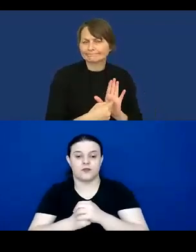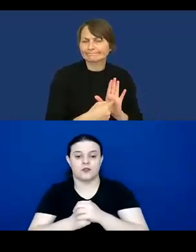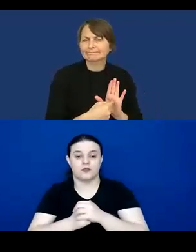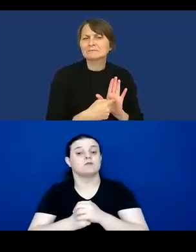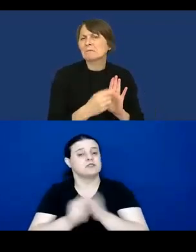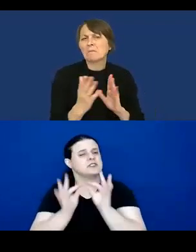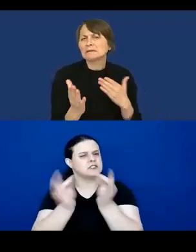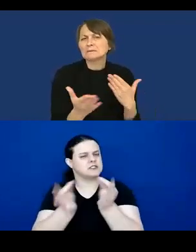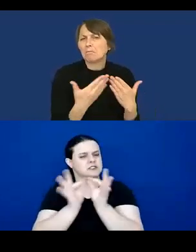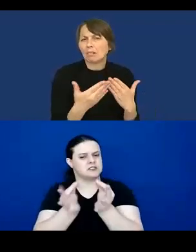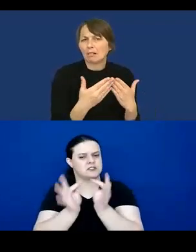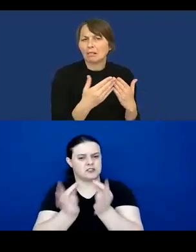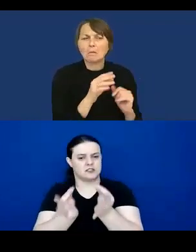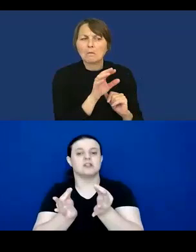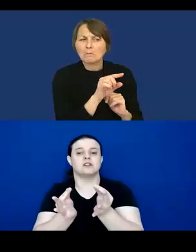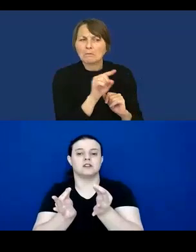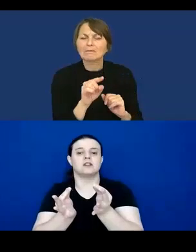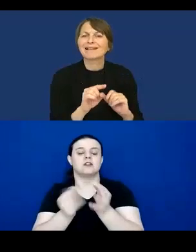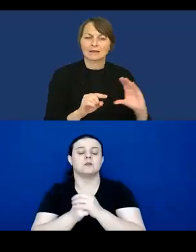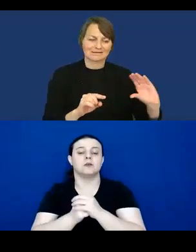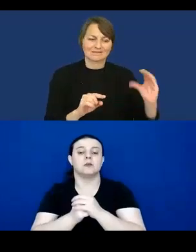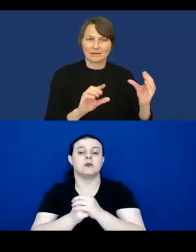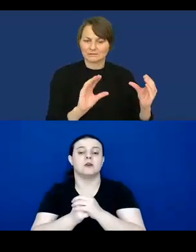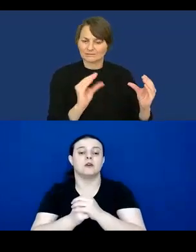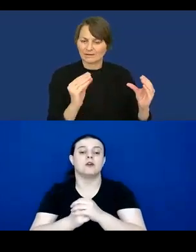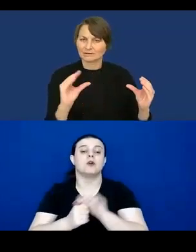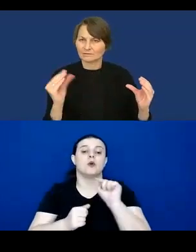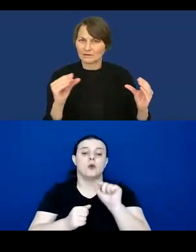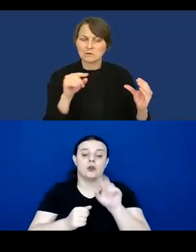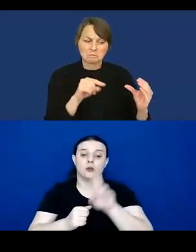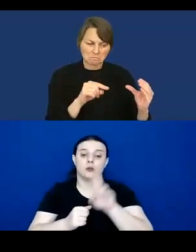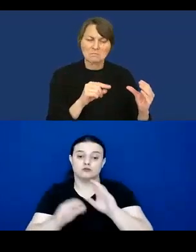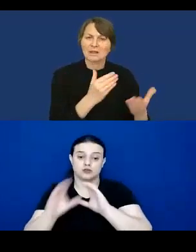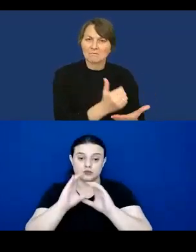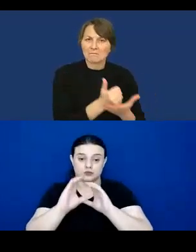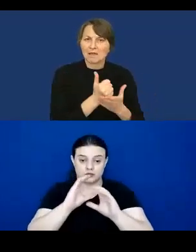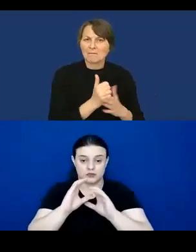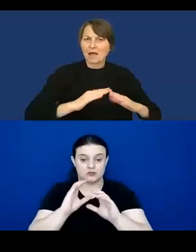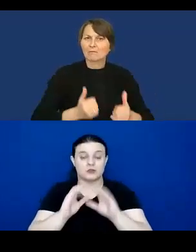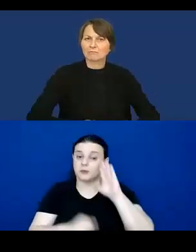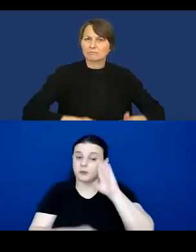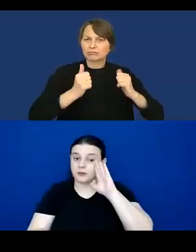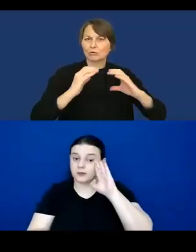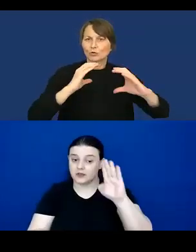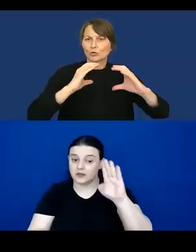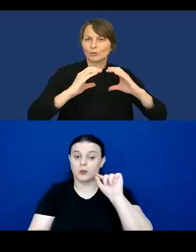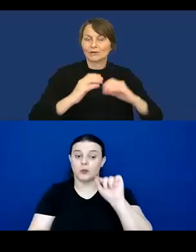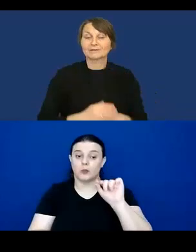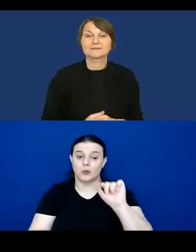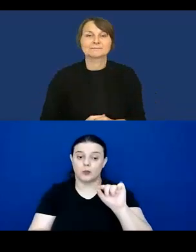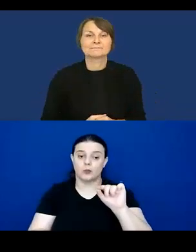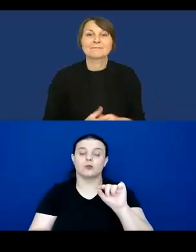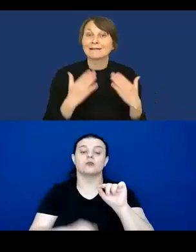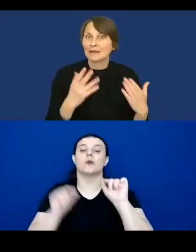simple devices that might be useful in communication, and especially nowadays that we have